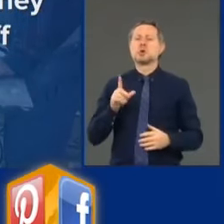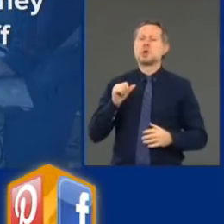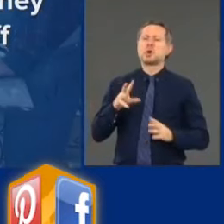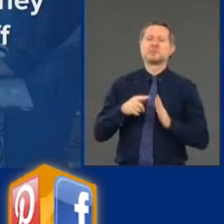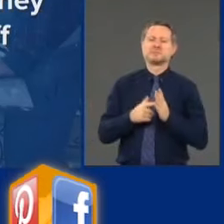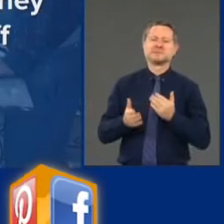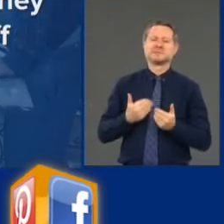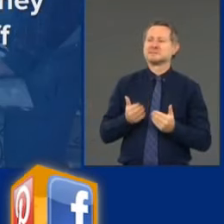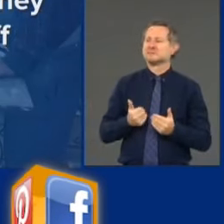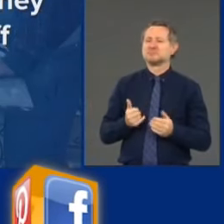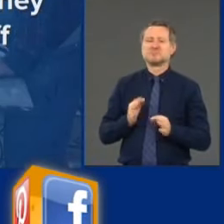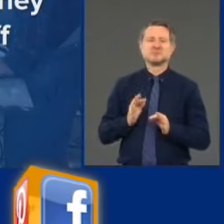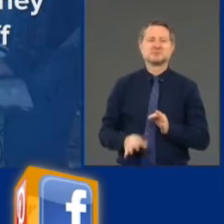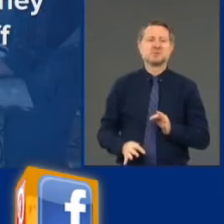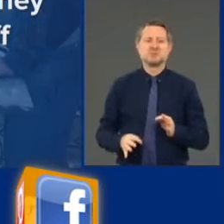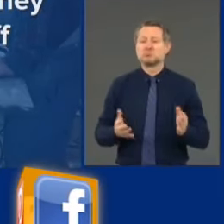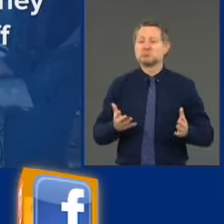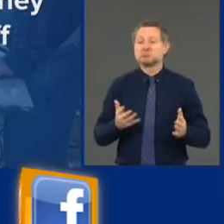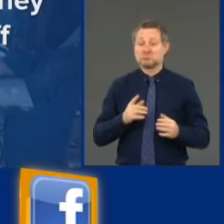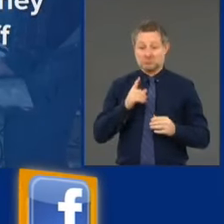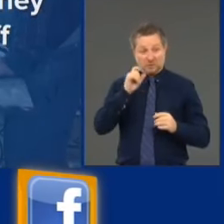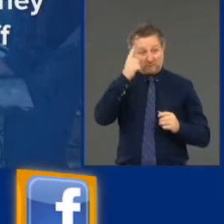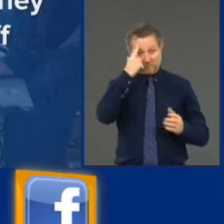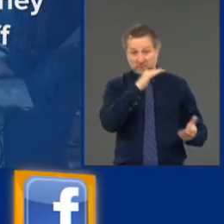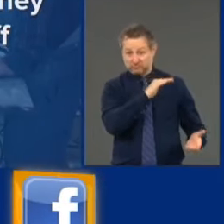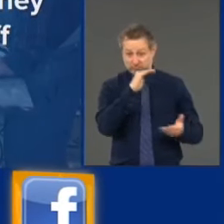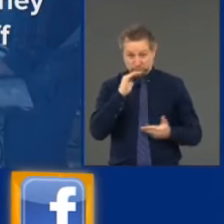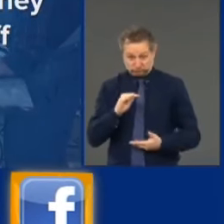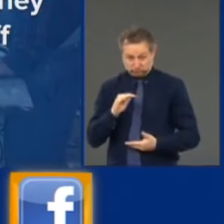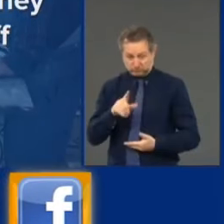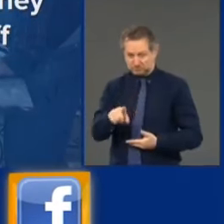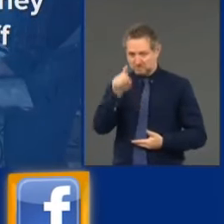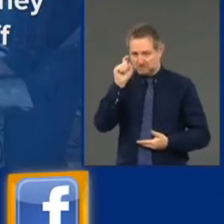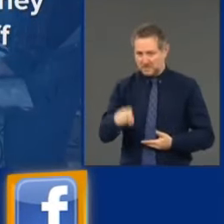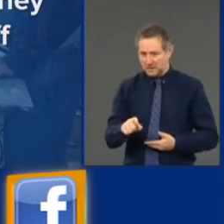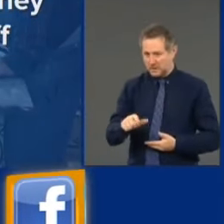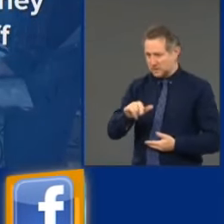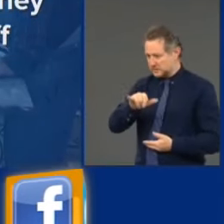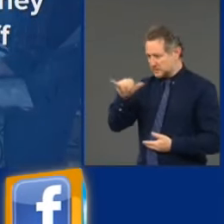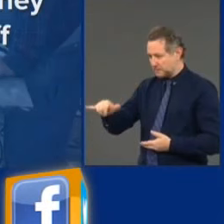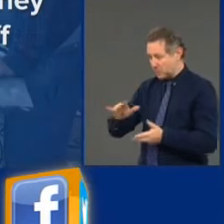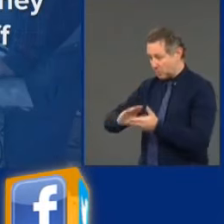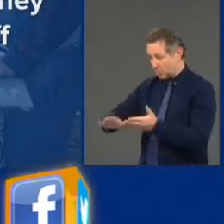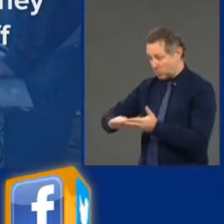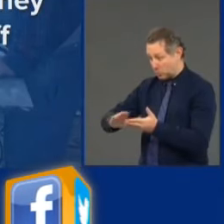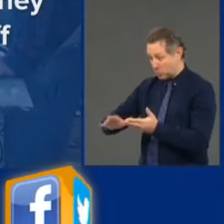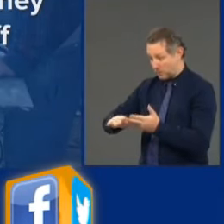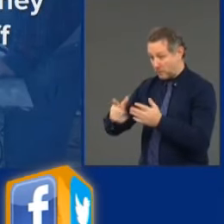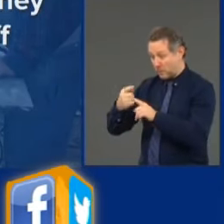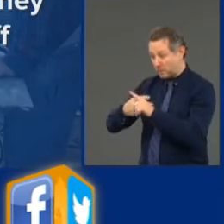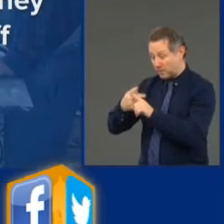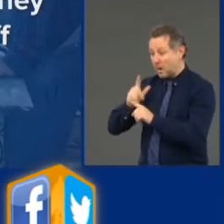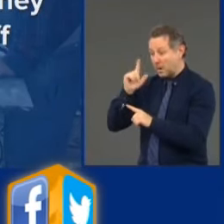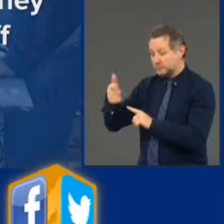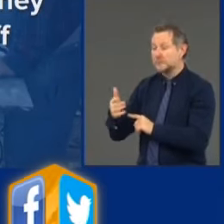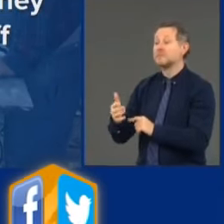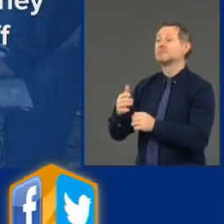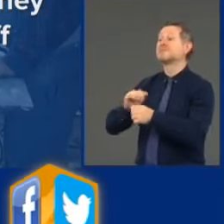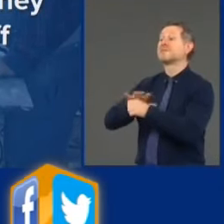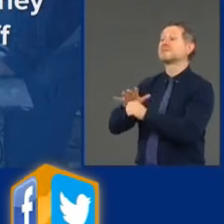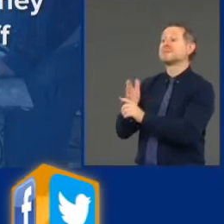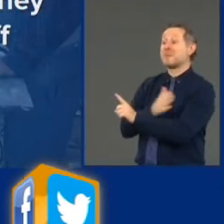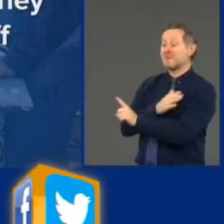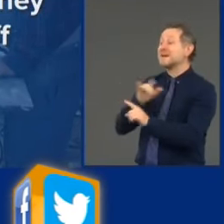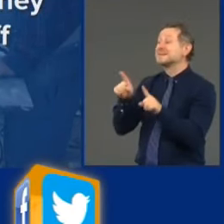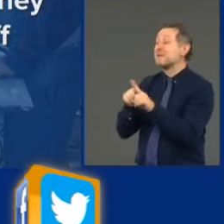must rehire the same number of workers you had pre-pandemic. If you take